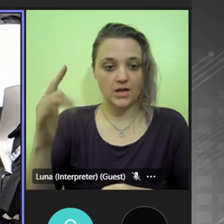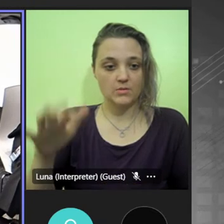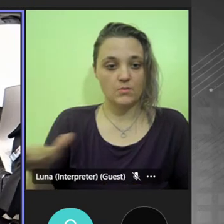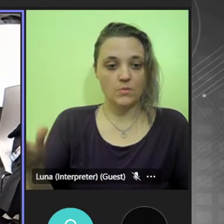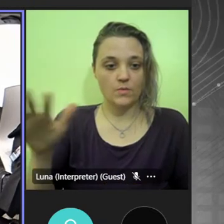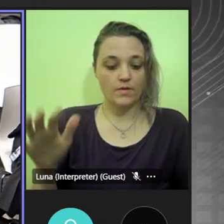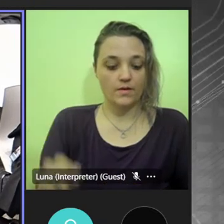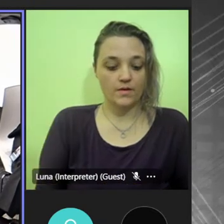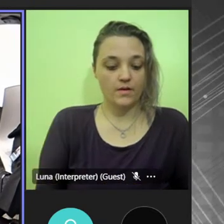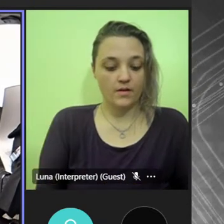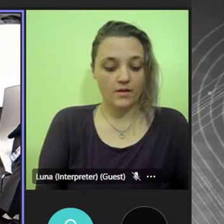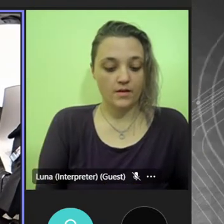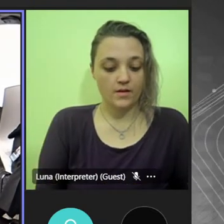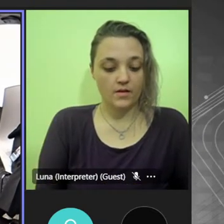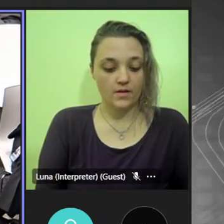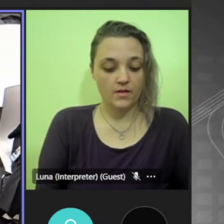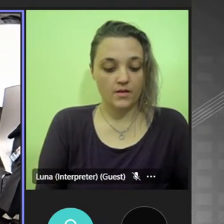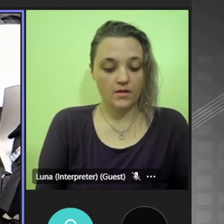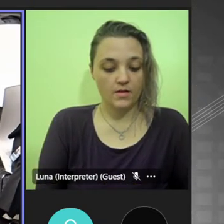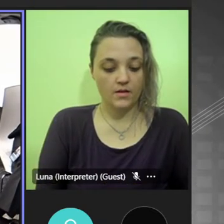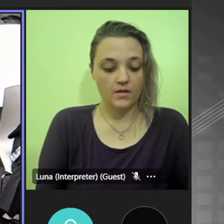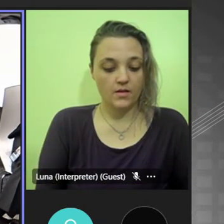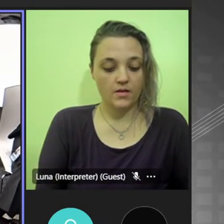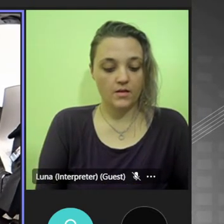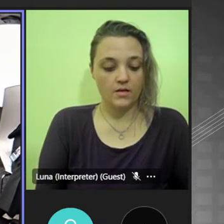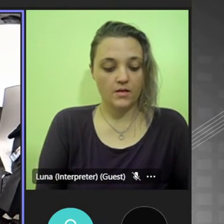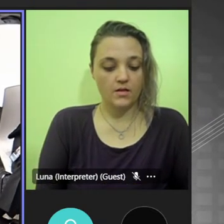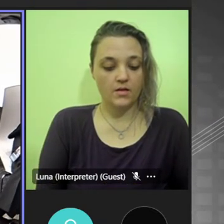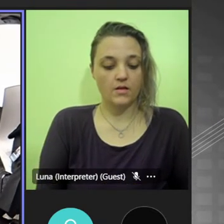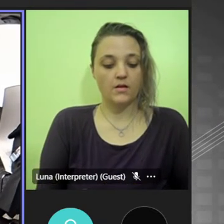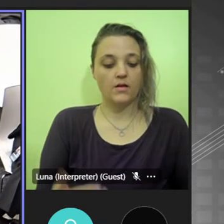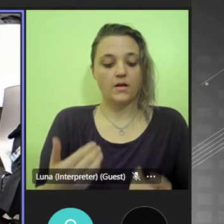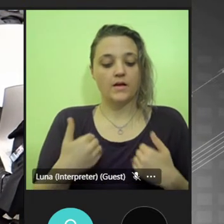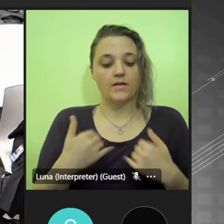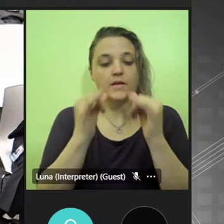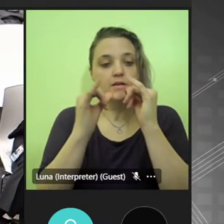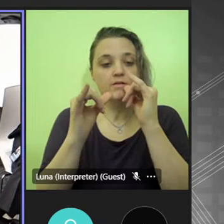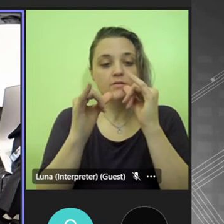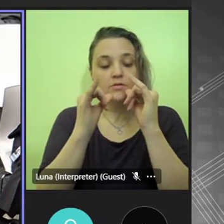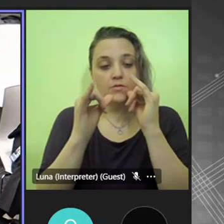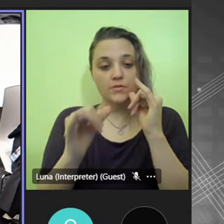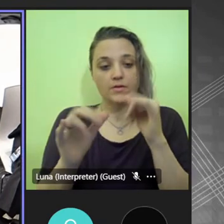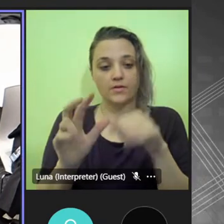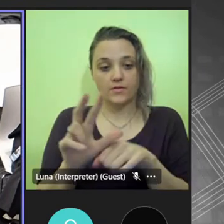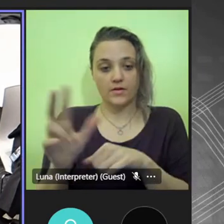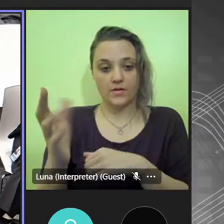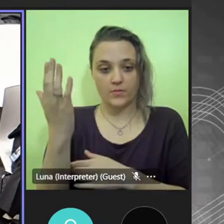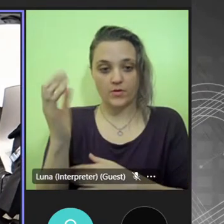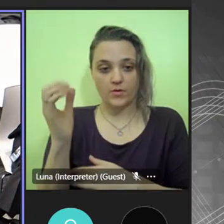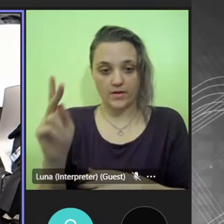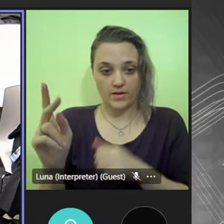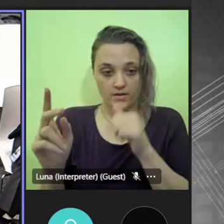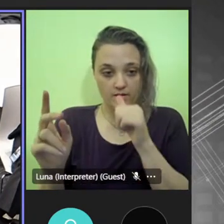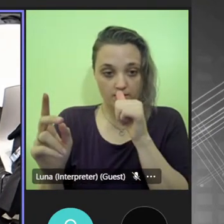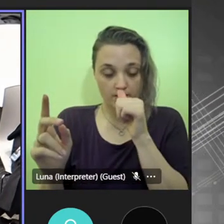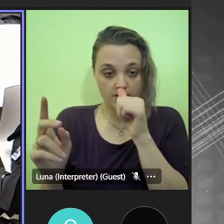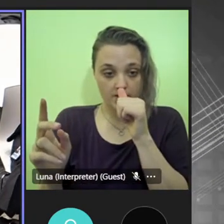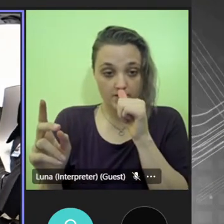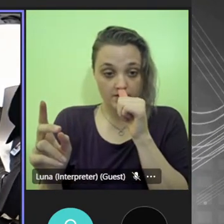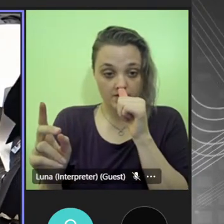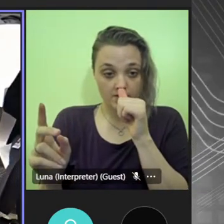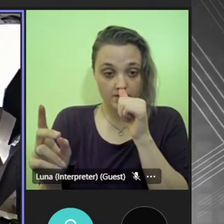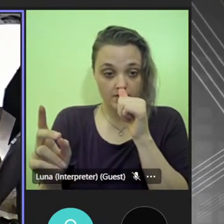Airport uh I got it I got it in every room next month at three o'clock in the morning